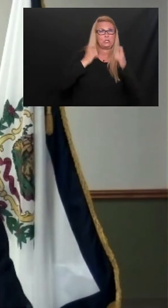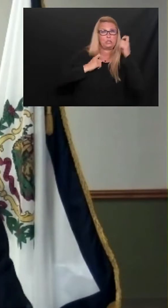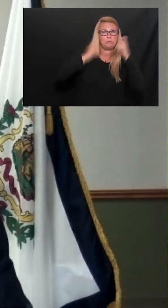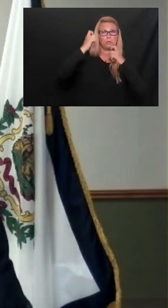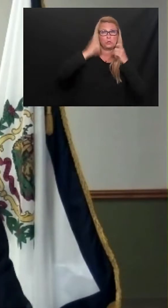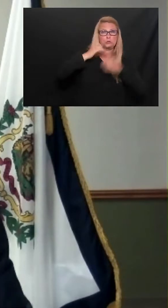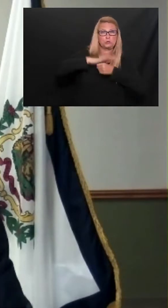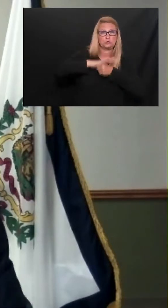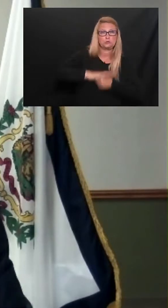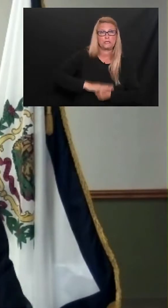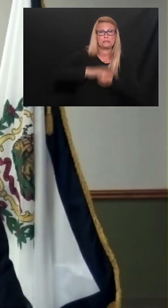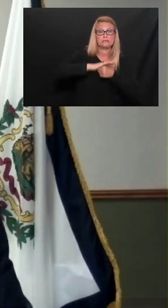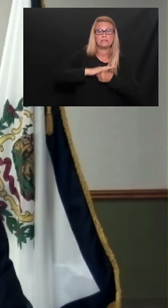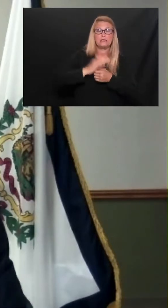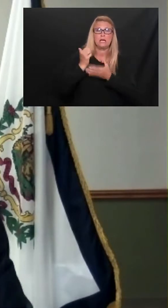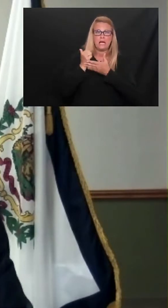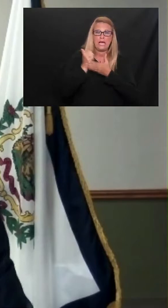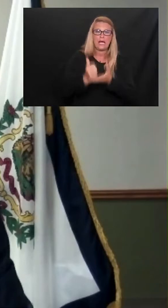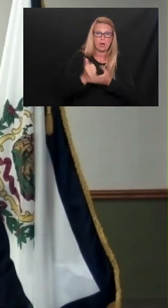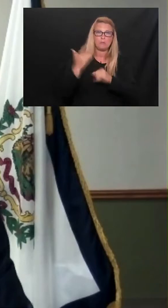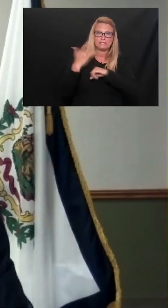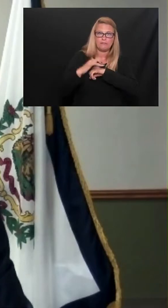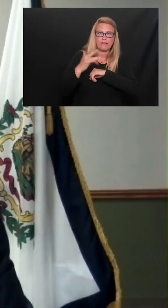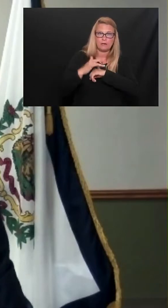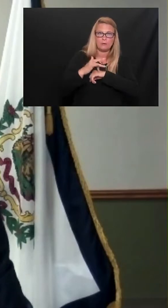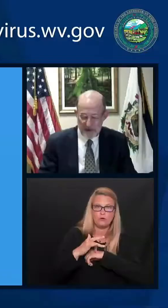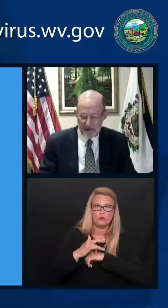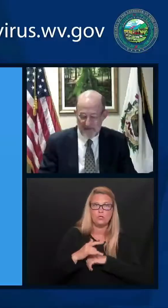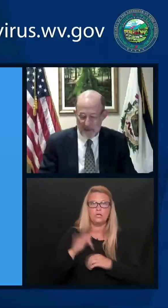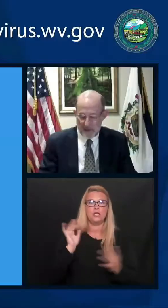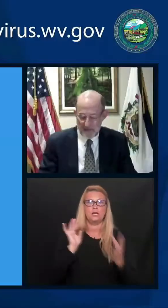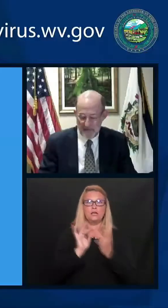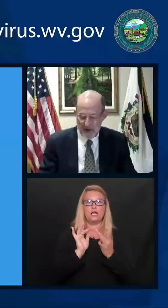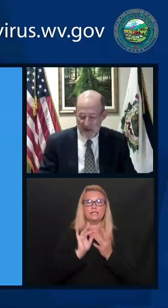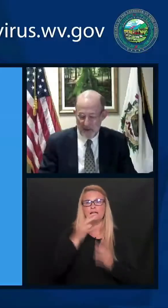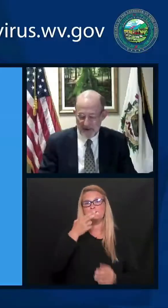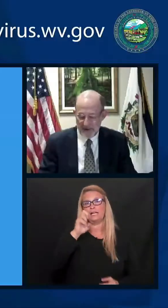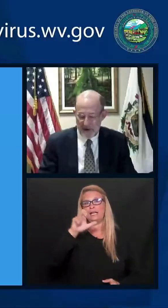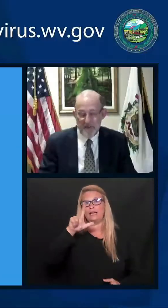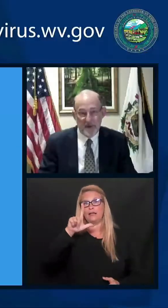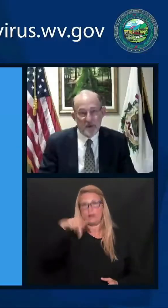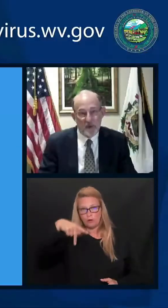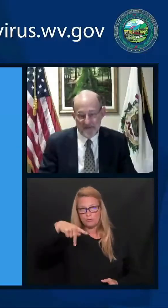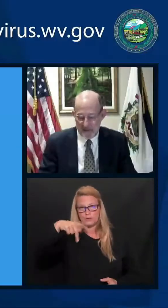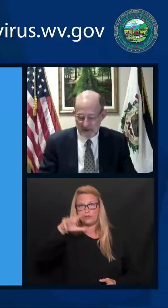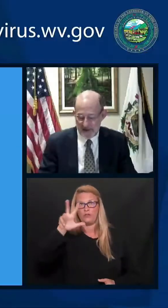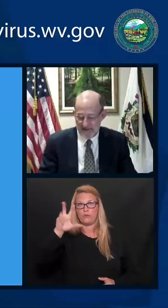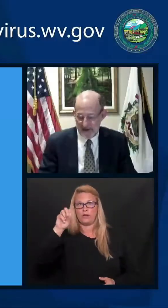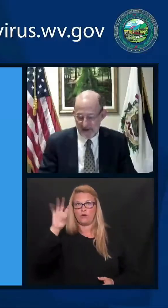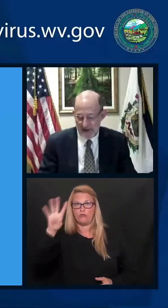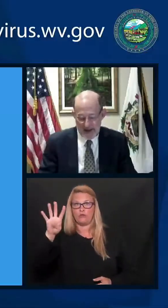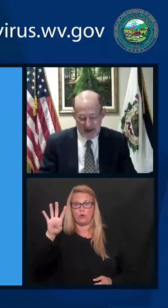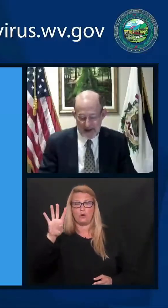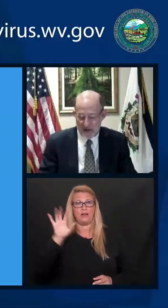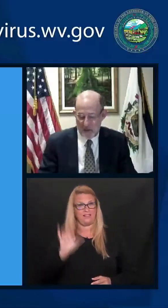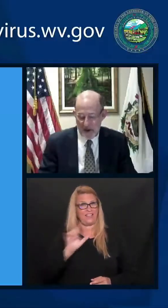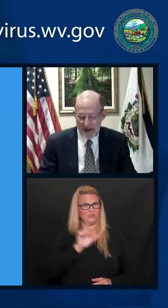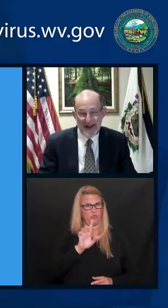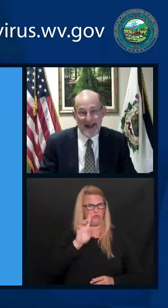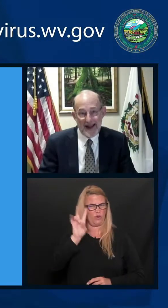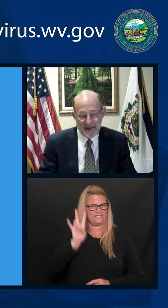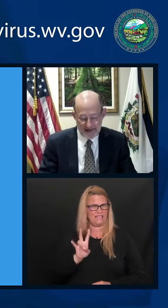distress, help is available. You can reach out to Help 304, which is open 24/7